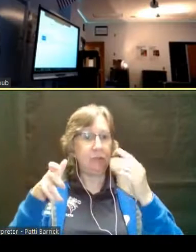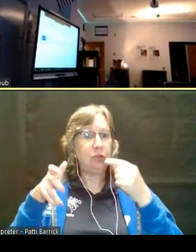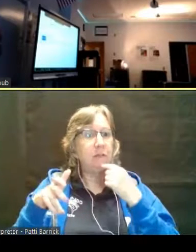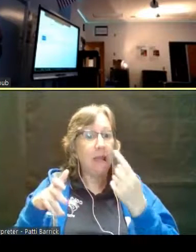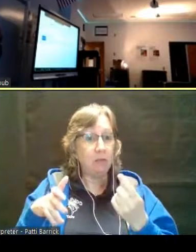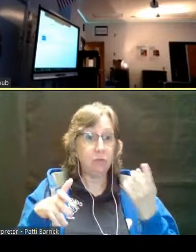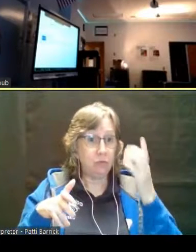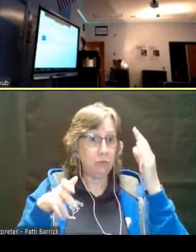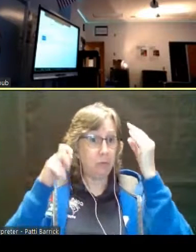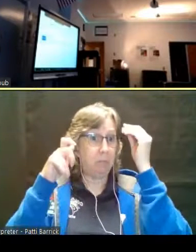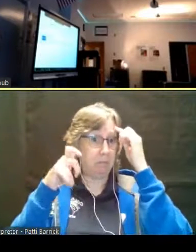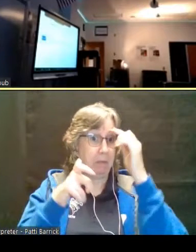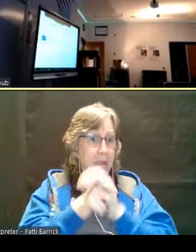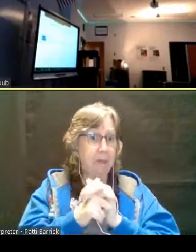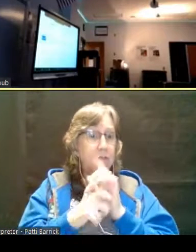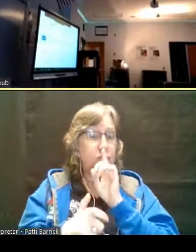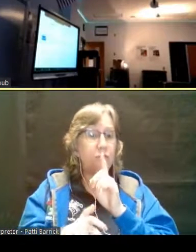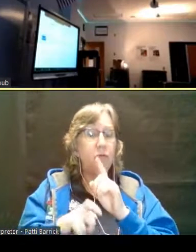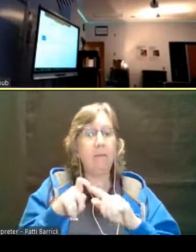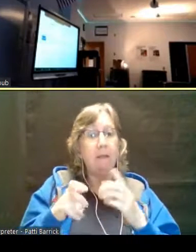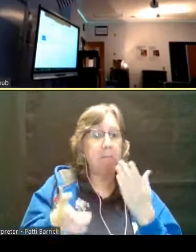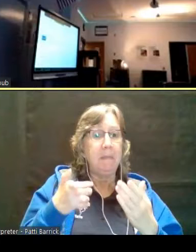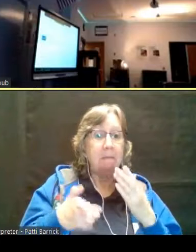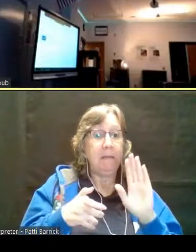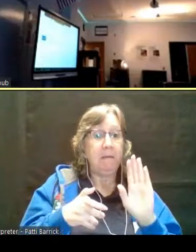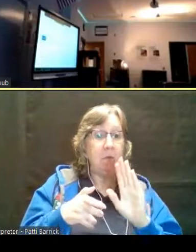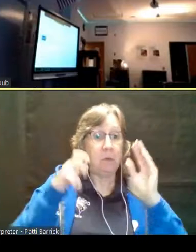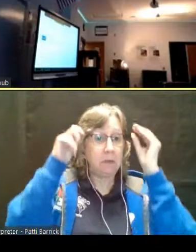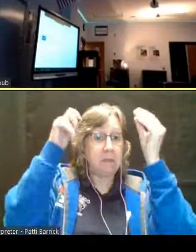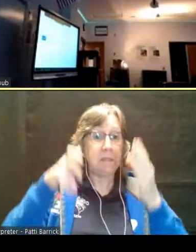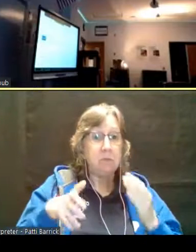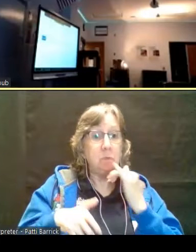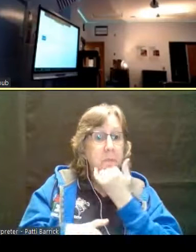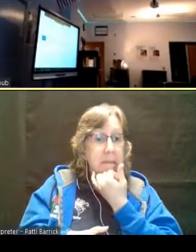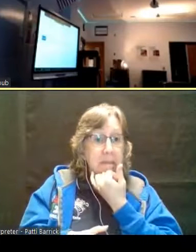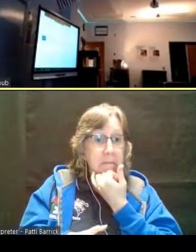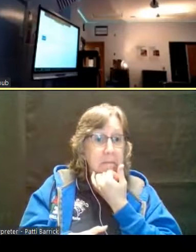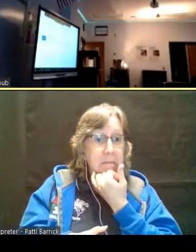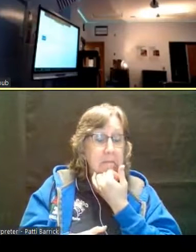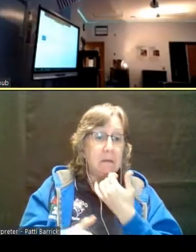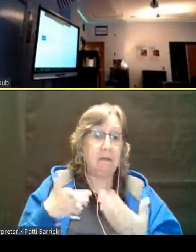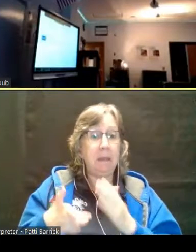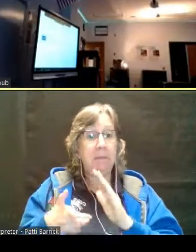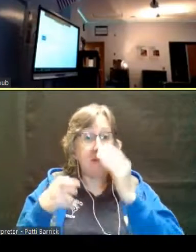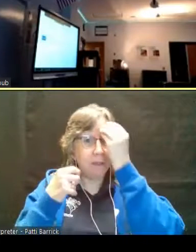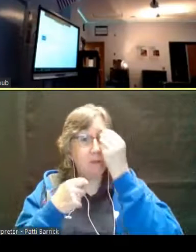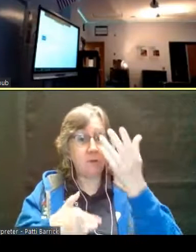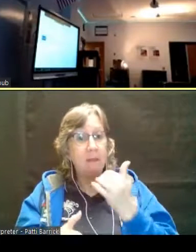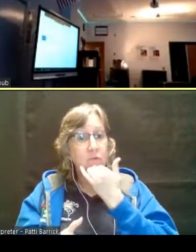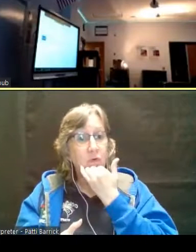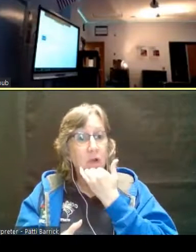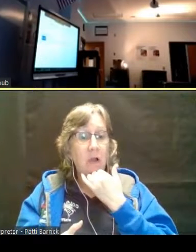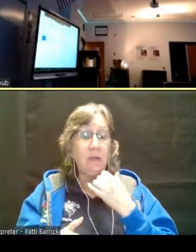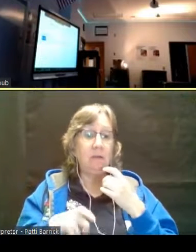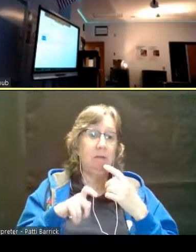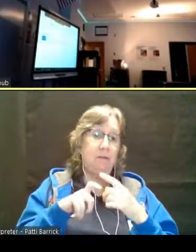is true. But what if the information that the teacher has is incorrect, right? So then you're getting incorrect information and you're